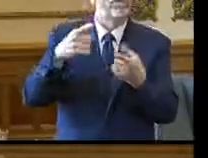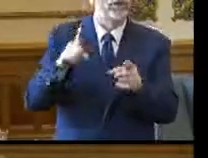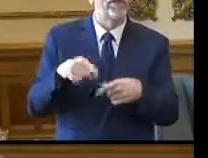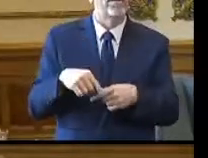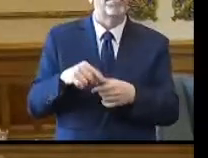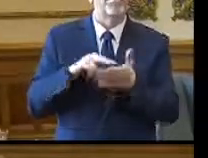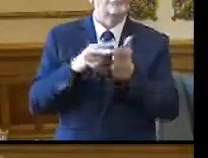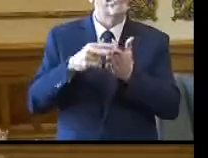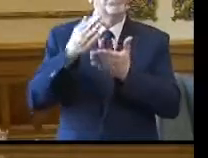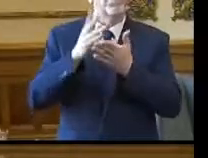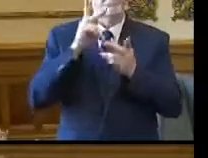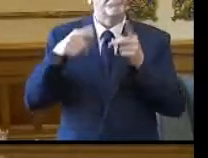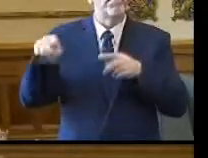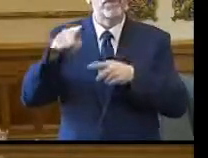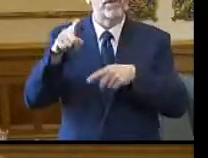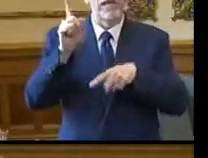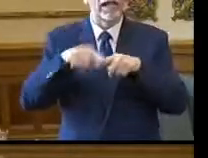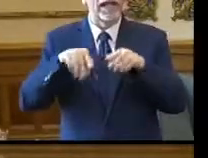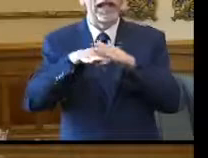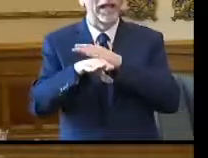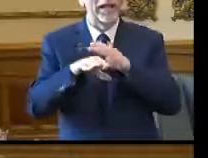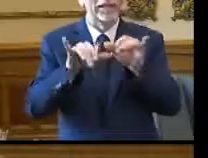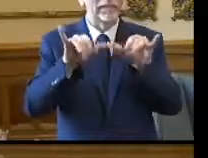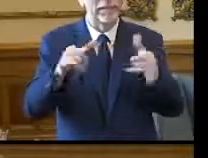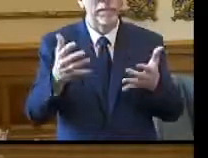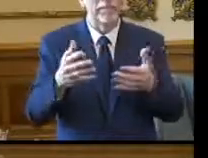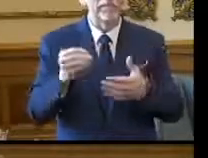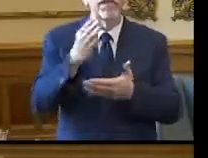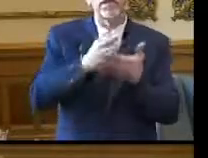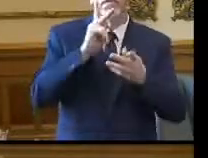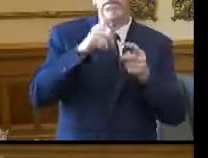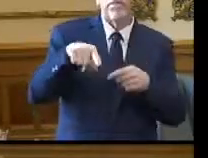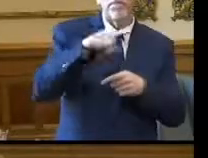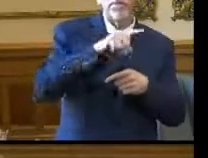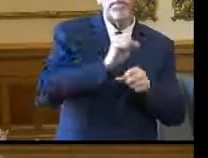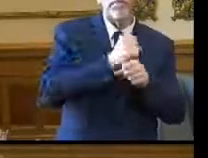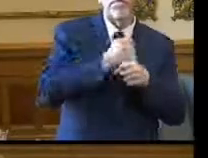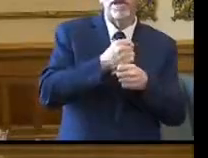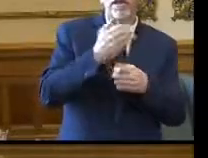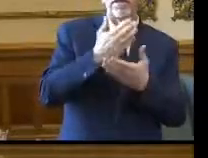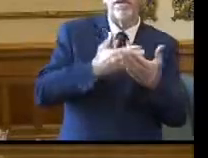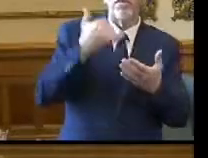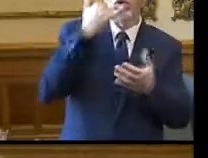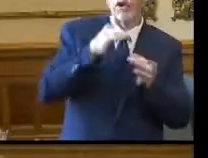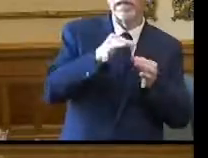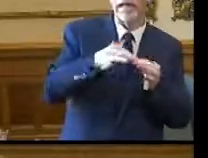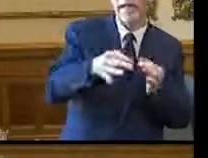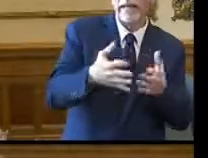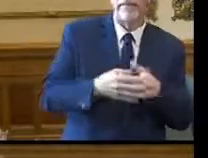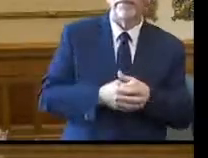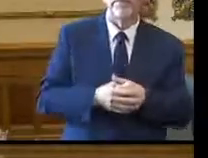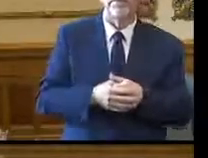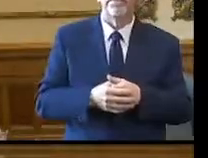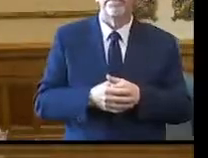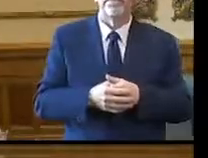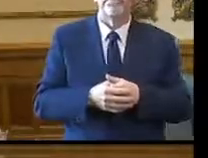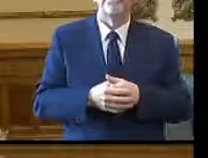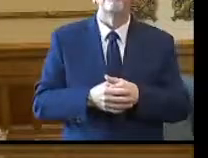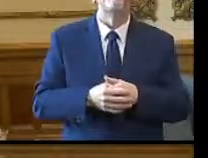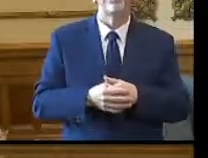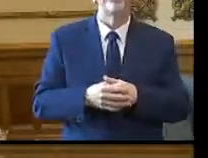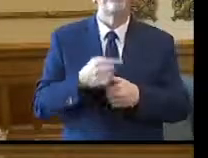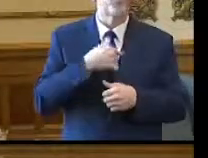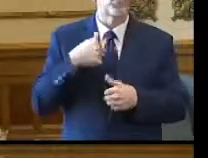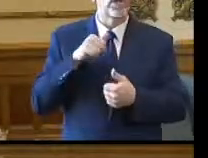some people from getting into the system altogether, and for others, it created some call delays. We were able to address